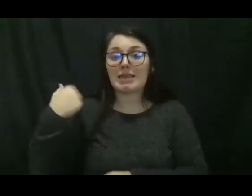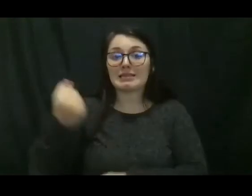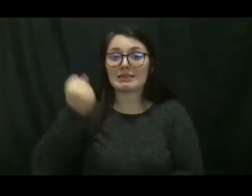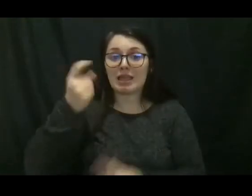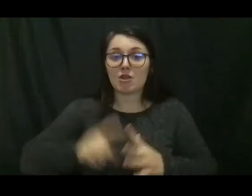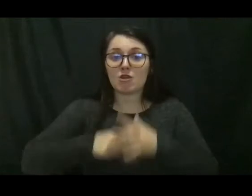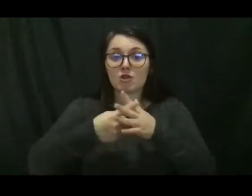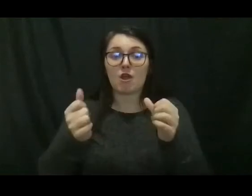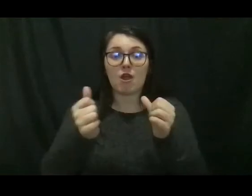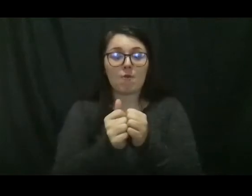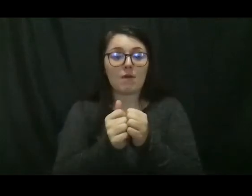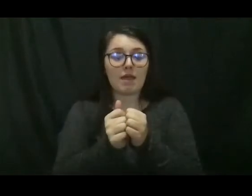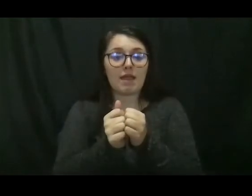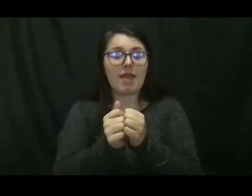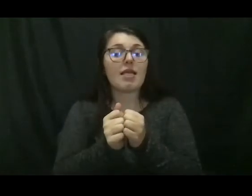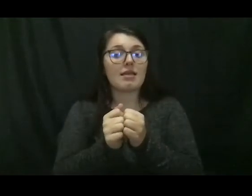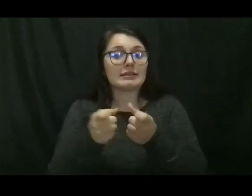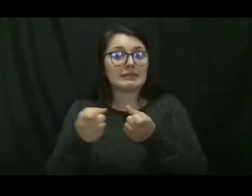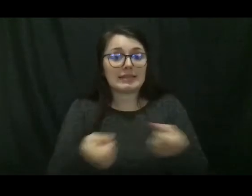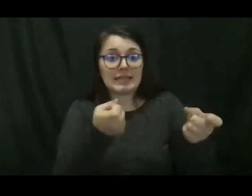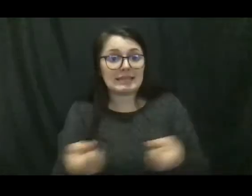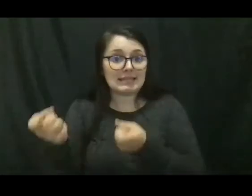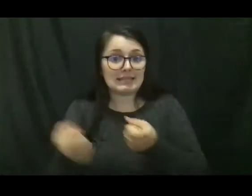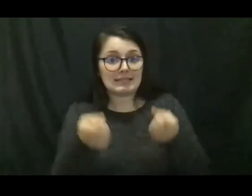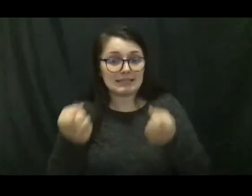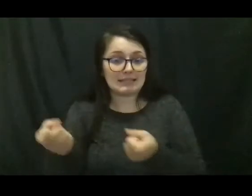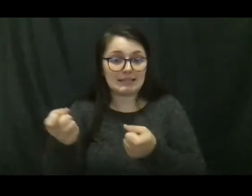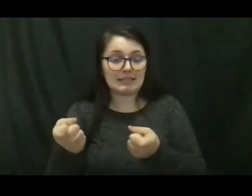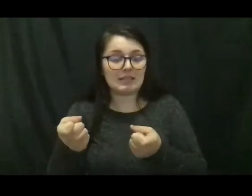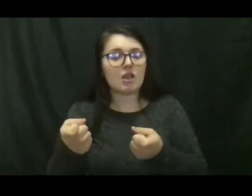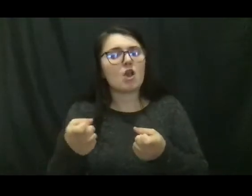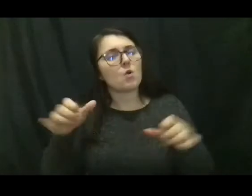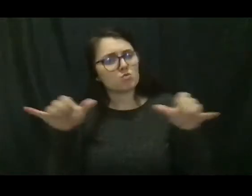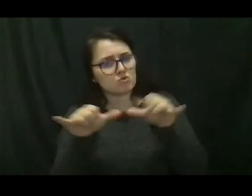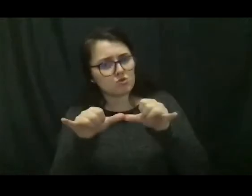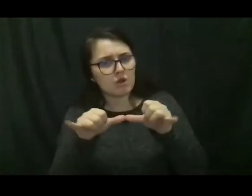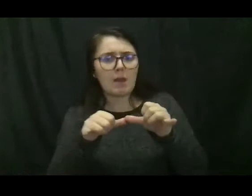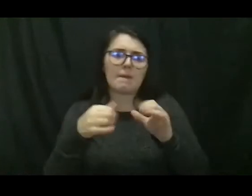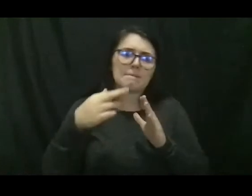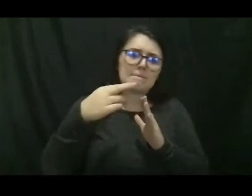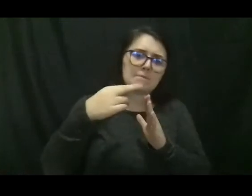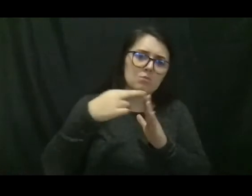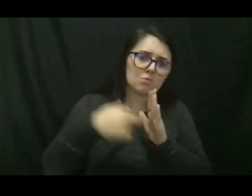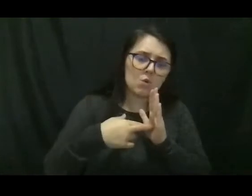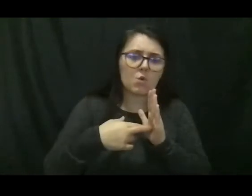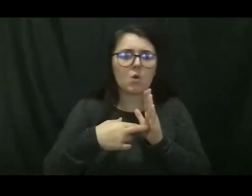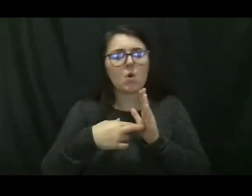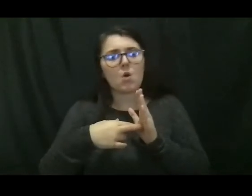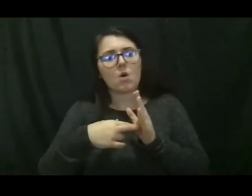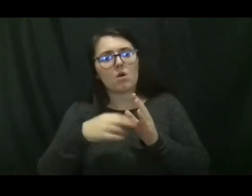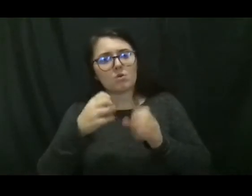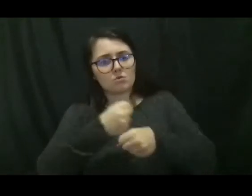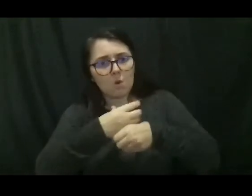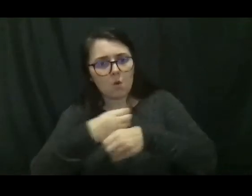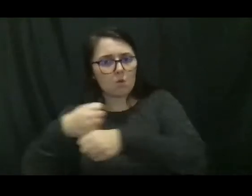of busted skis. Johnny drew, Lena measured, I drilled holes for nuts and bolts, and Steve cut